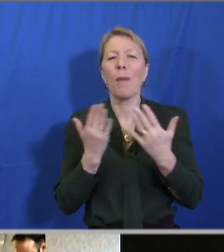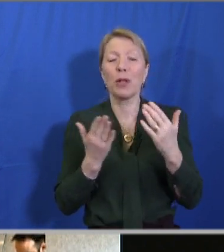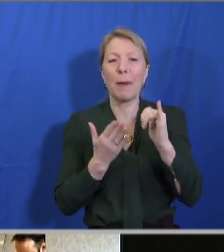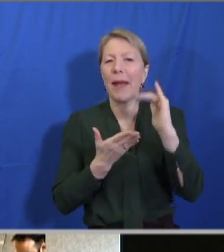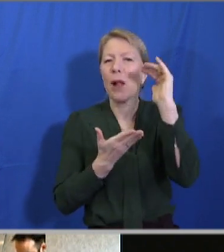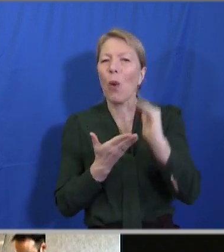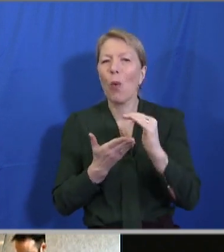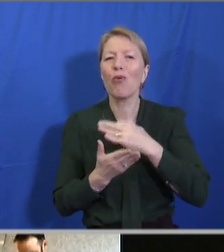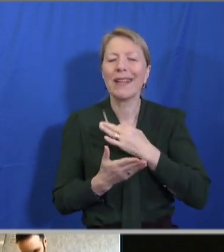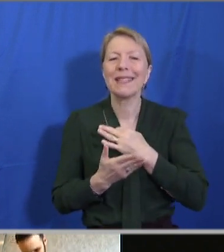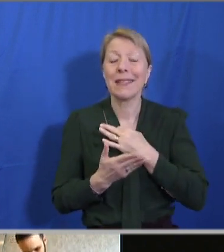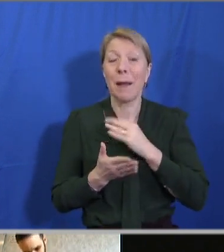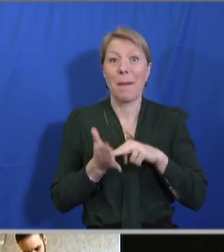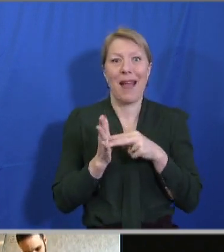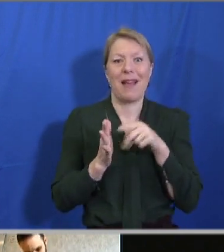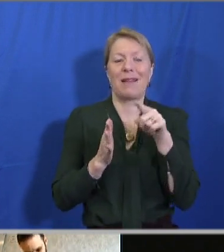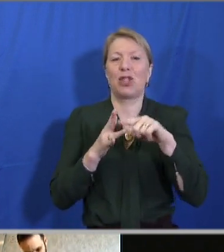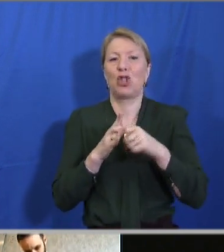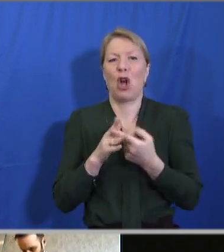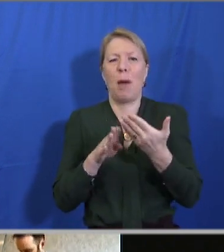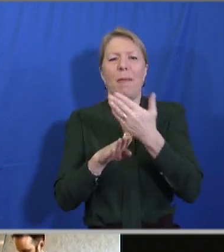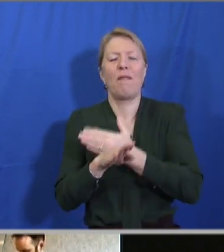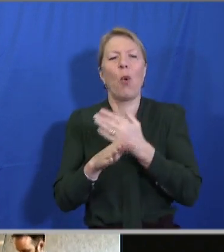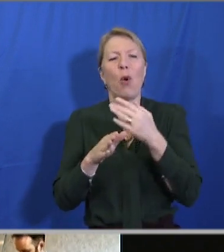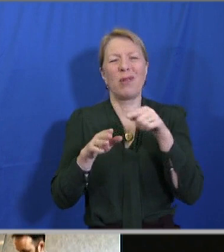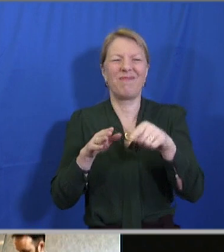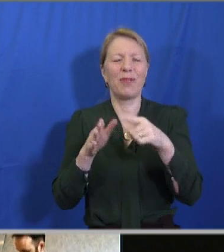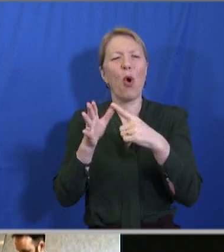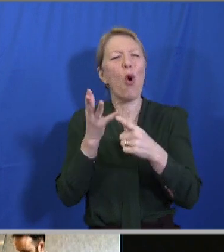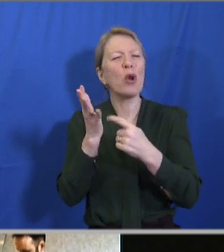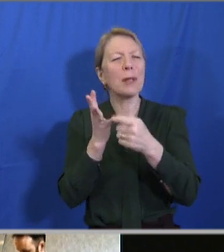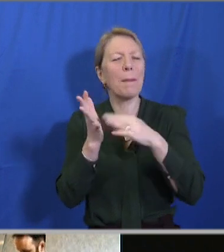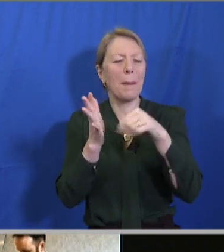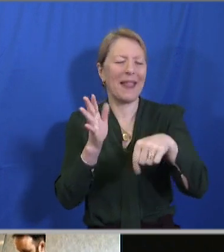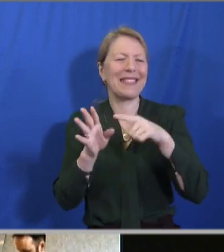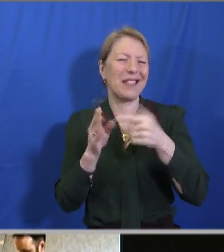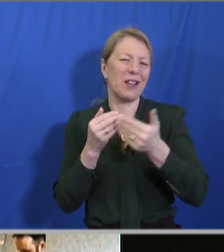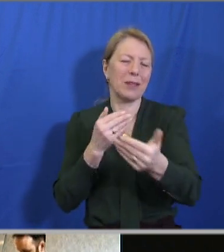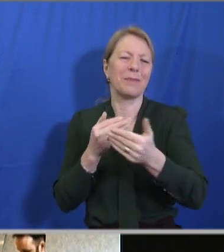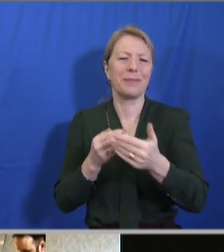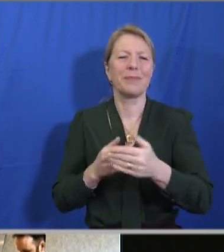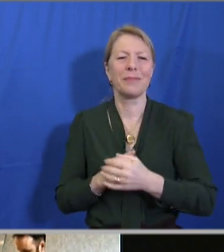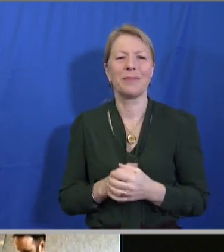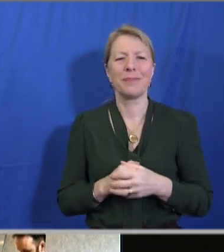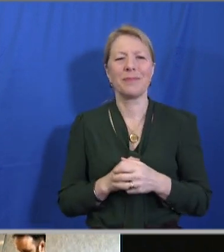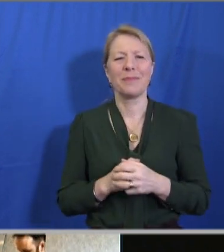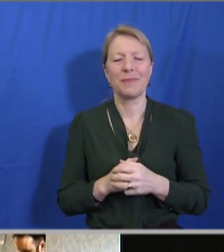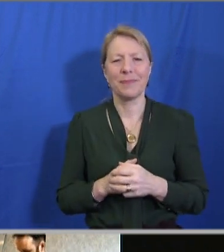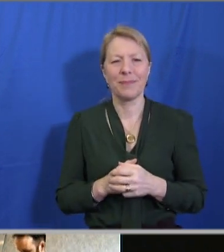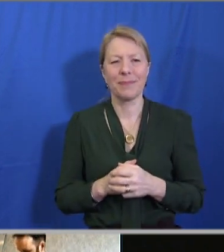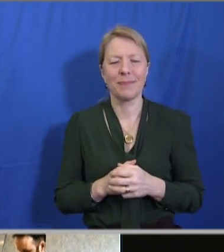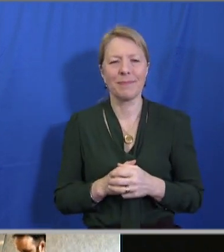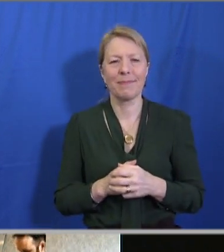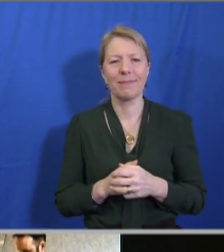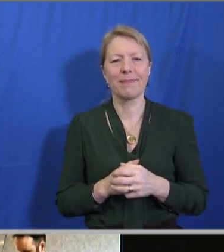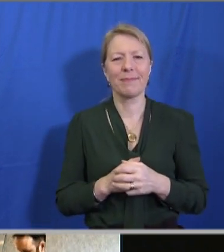ahead of autumn 2022. Safe and Equitable access to hospital services is